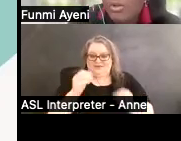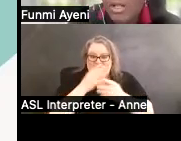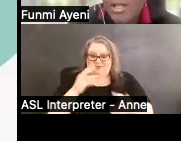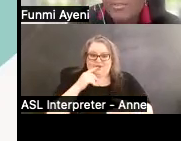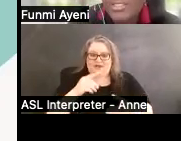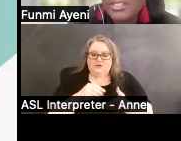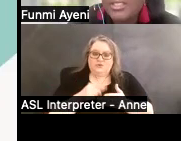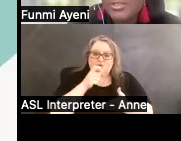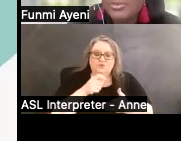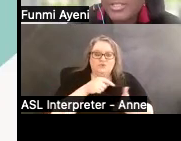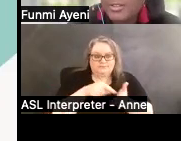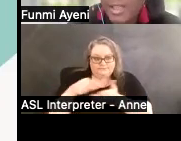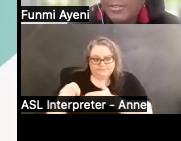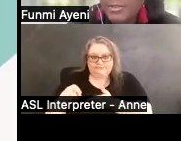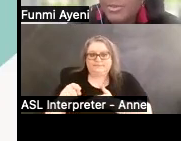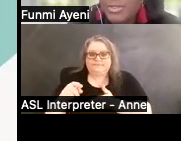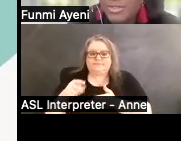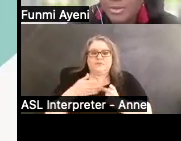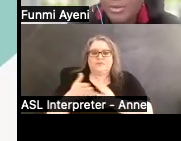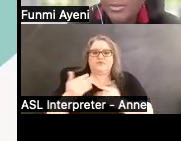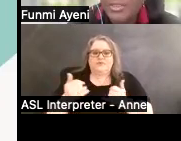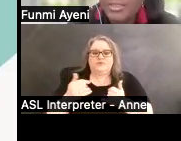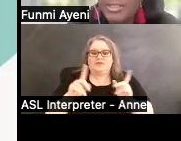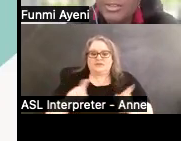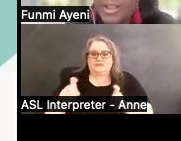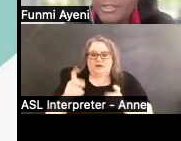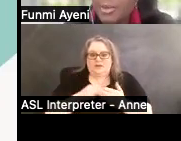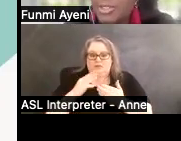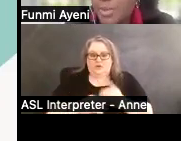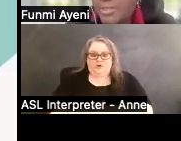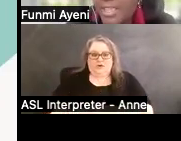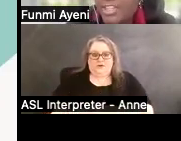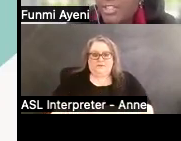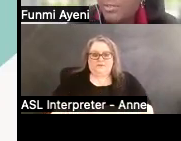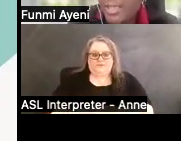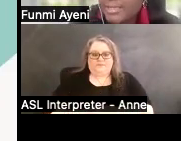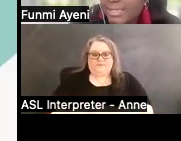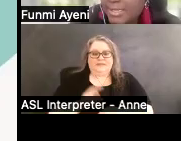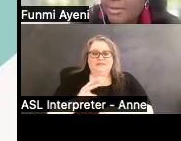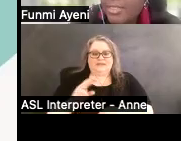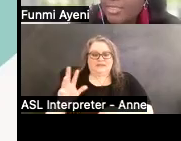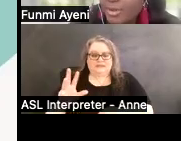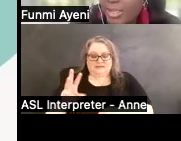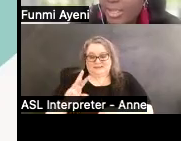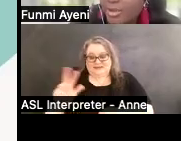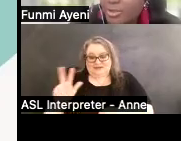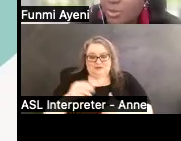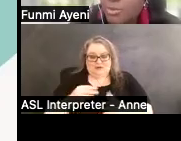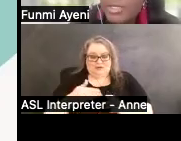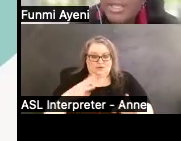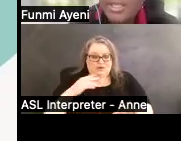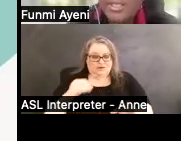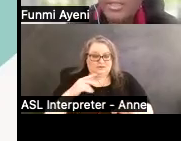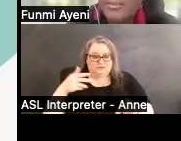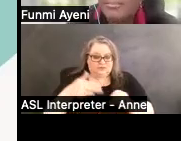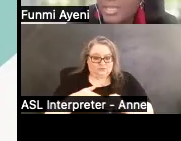a total of 63 survivors were served. These survivors were between the ages of 18 and 38 years